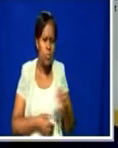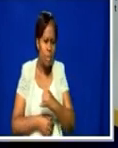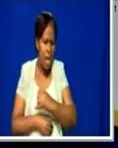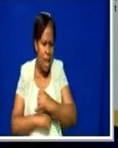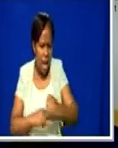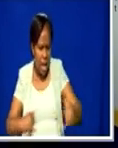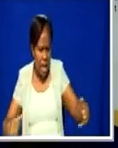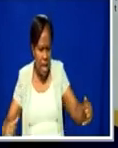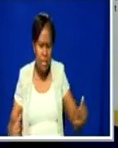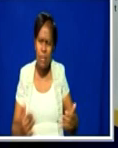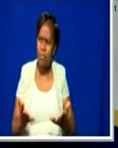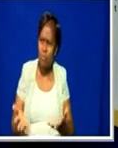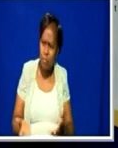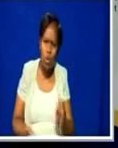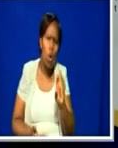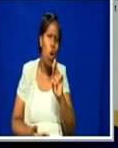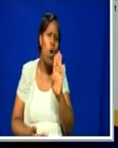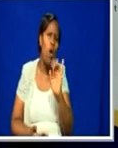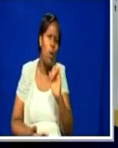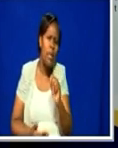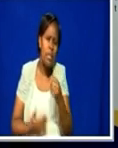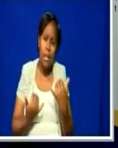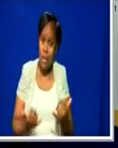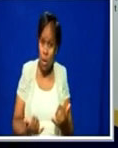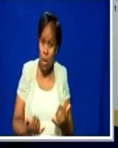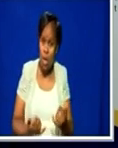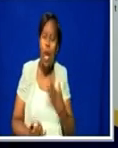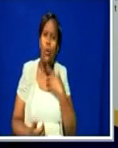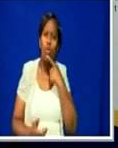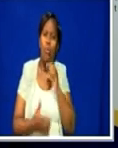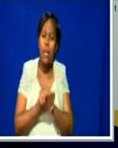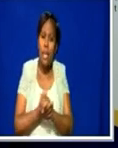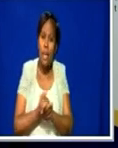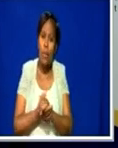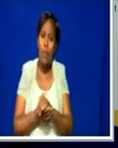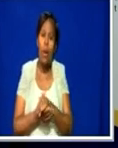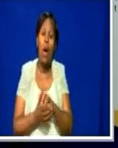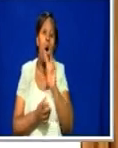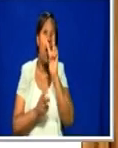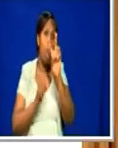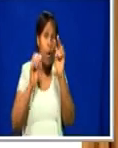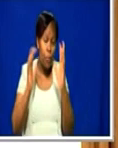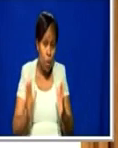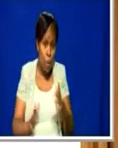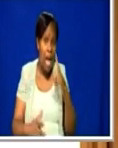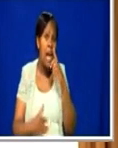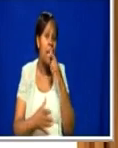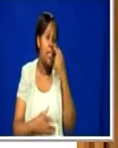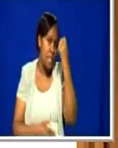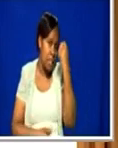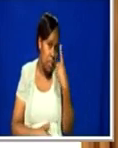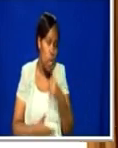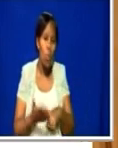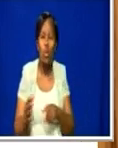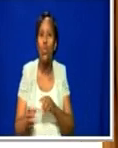in words, his orbit, his what. Now I want to believe my viewer there, you've understood what you can use to come